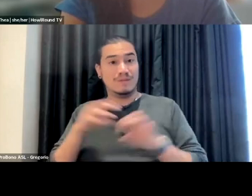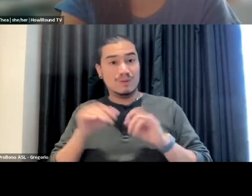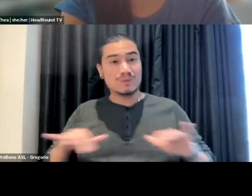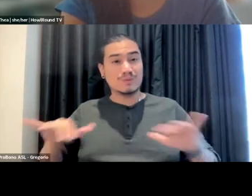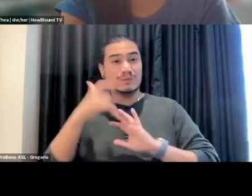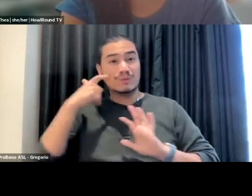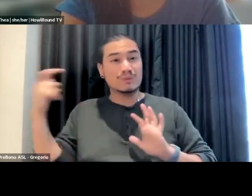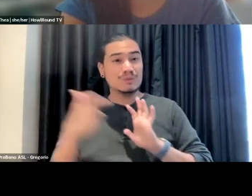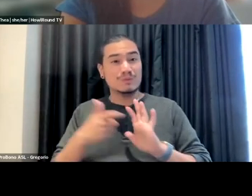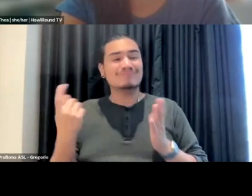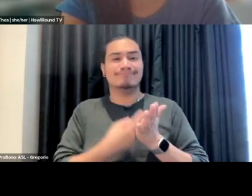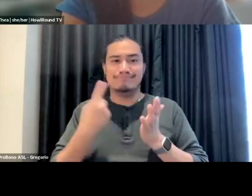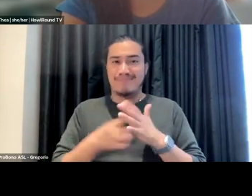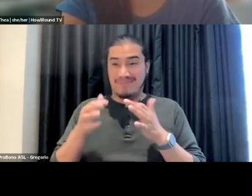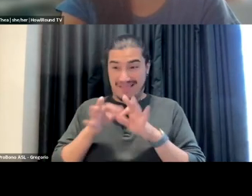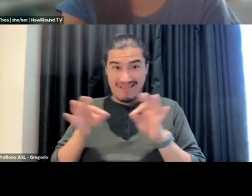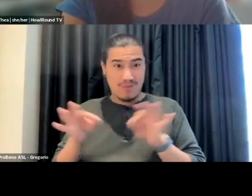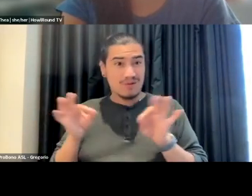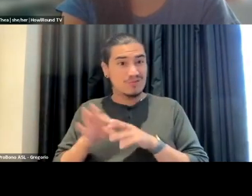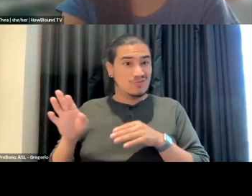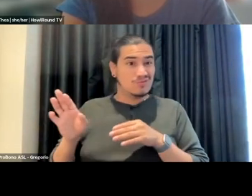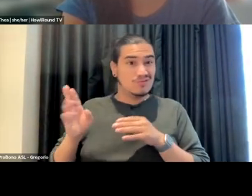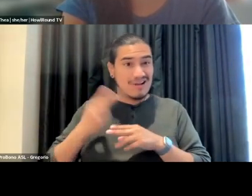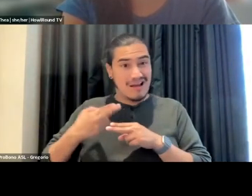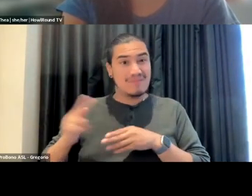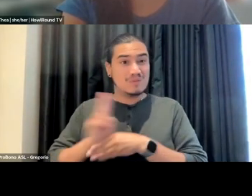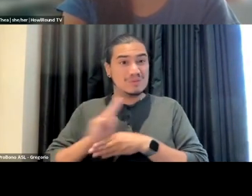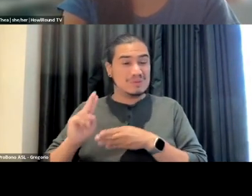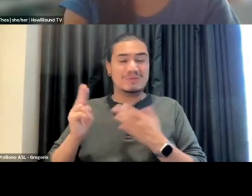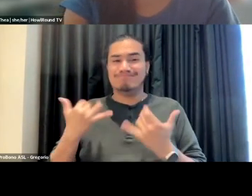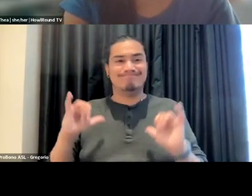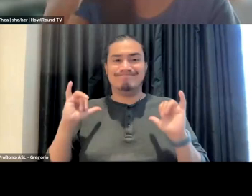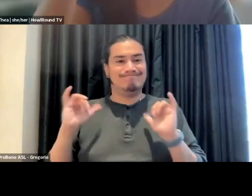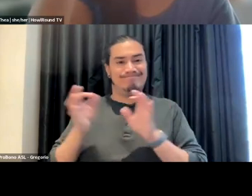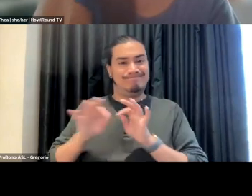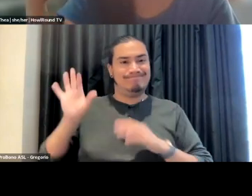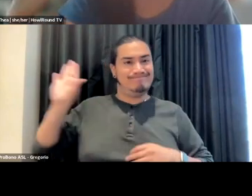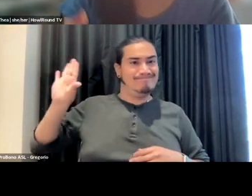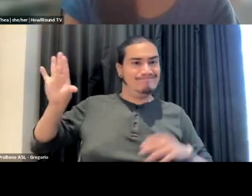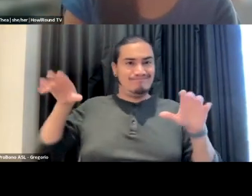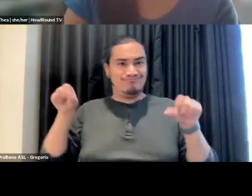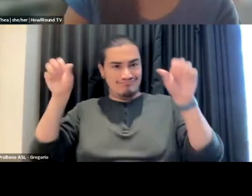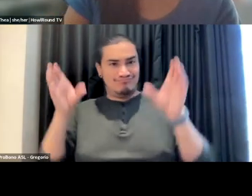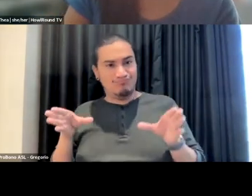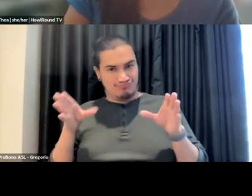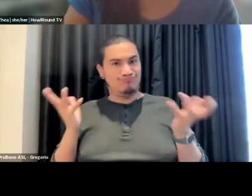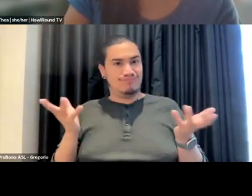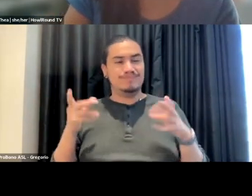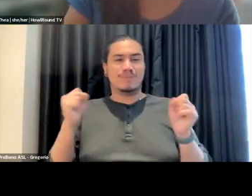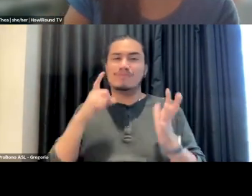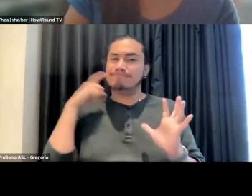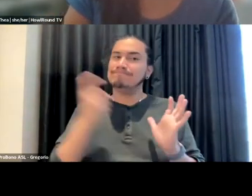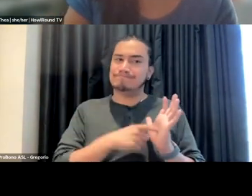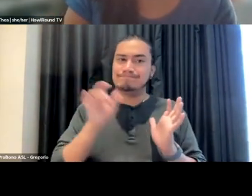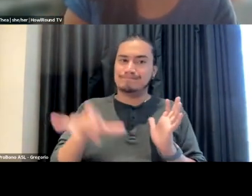acknowledgement, that even some of the language within the land acknowledgement is sometimes a line of the colonizer. I also want to acknowledge that